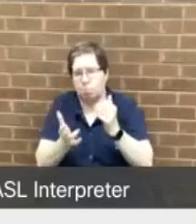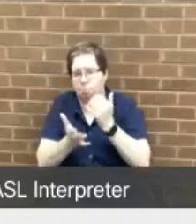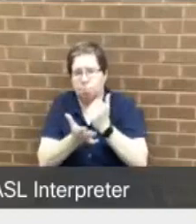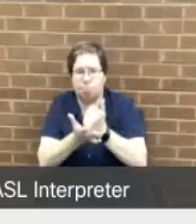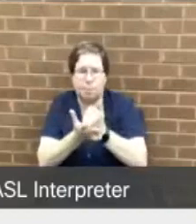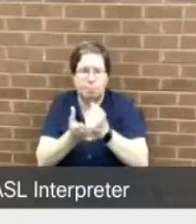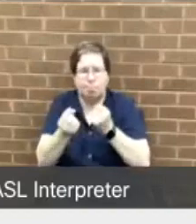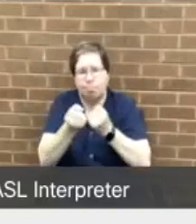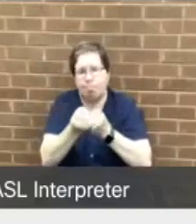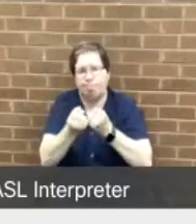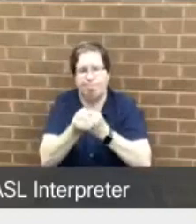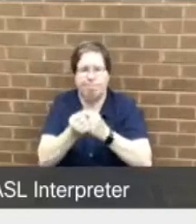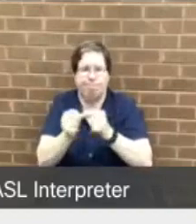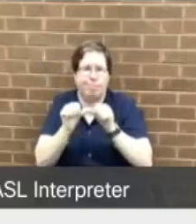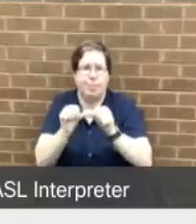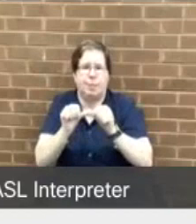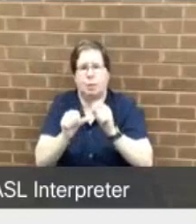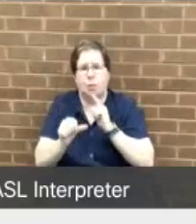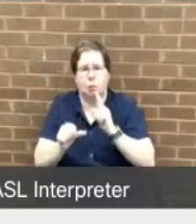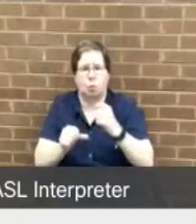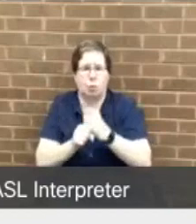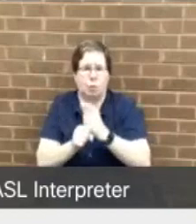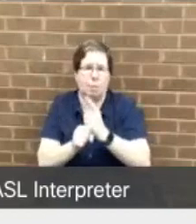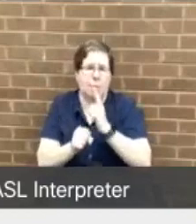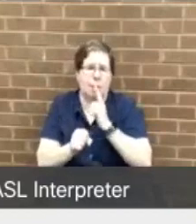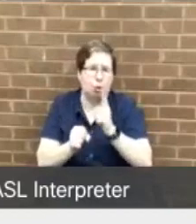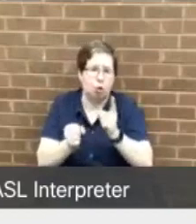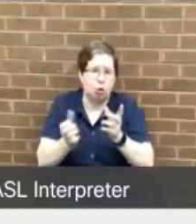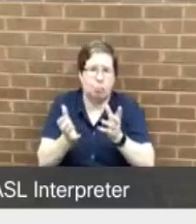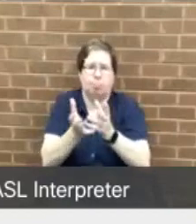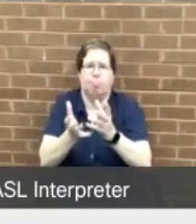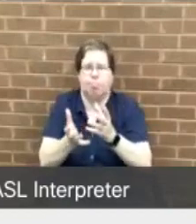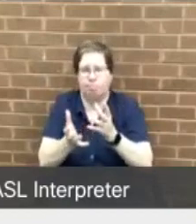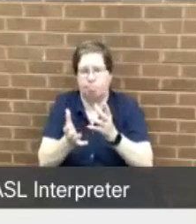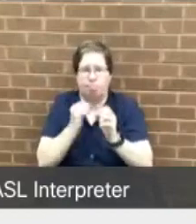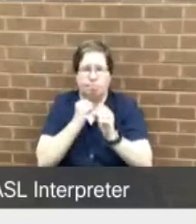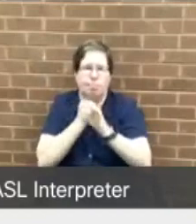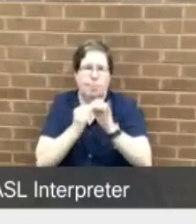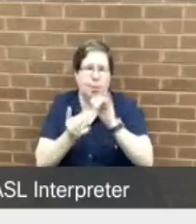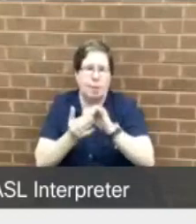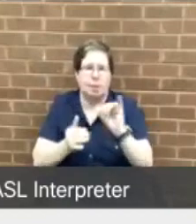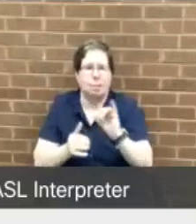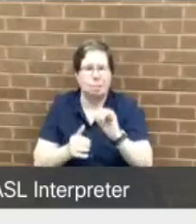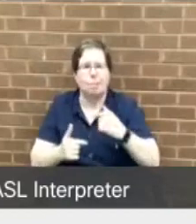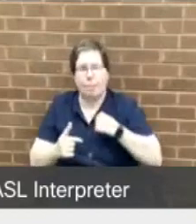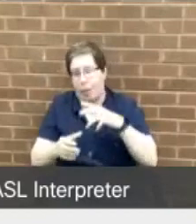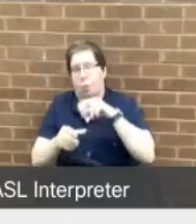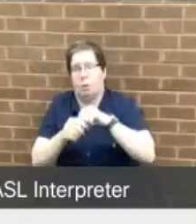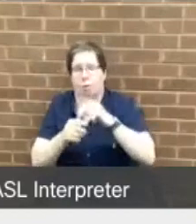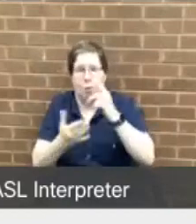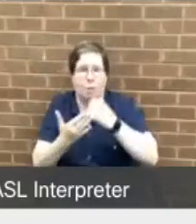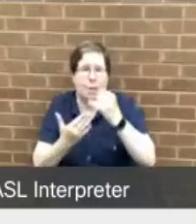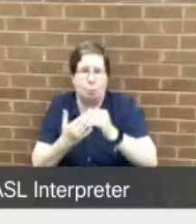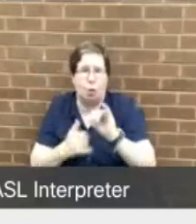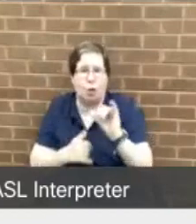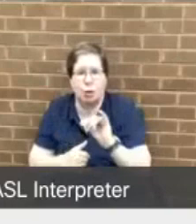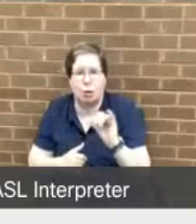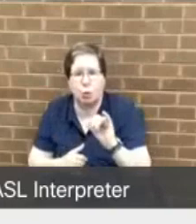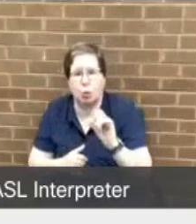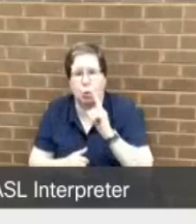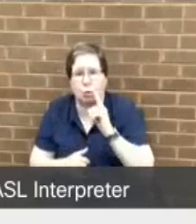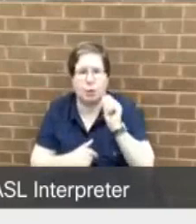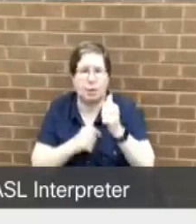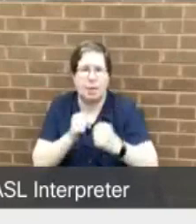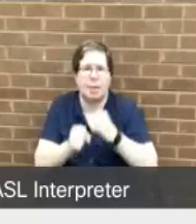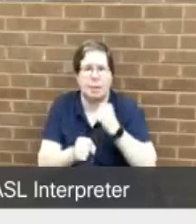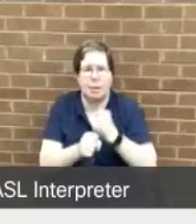and continue. So just wanted to make a plug for that as well. Great, thank you so much. I worked on that project when I was in a planning director seat many years ago.